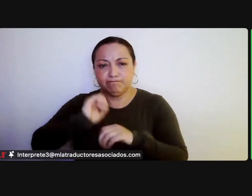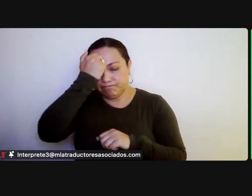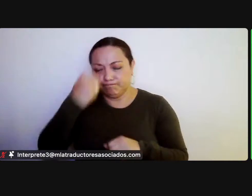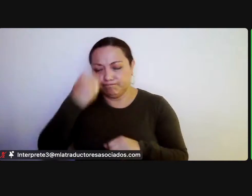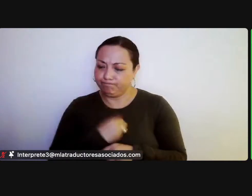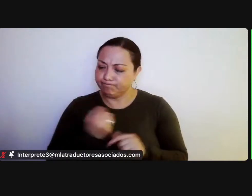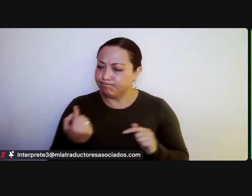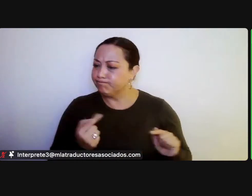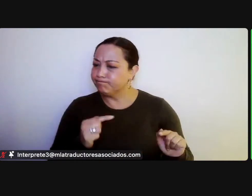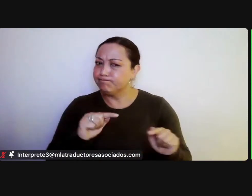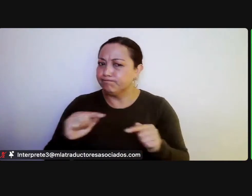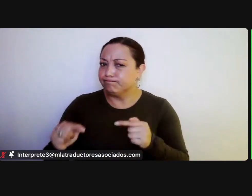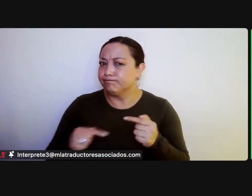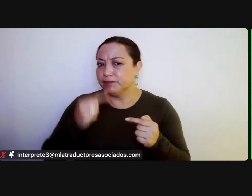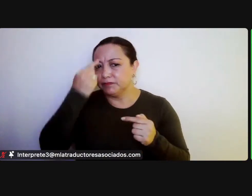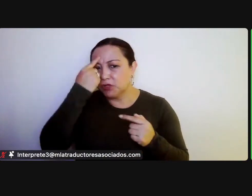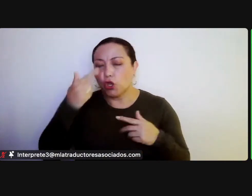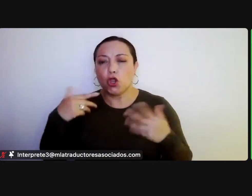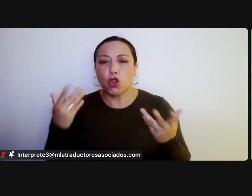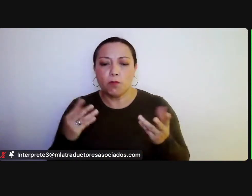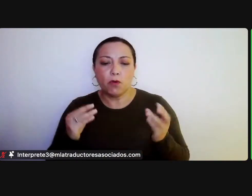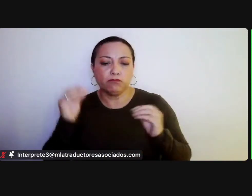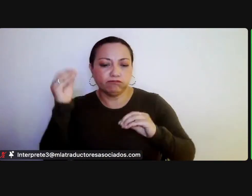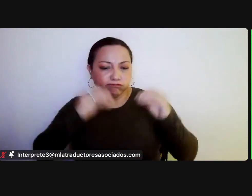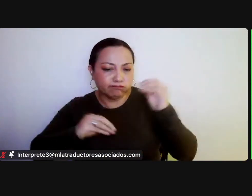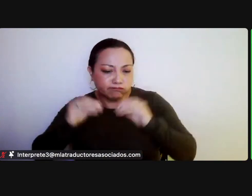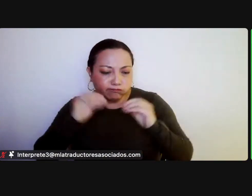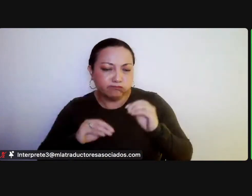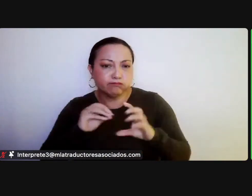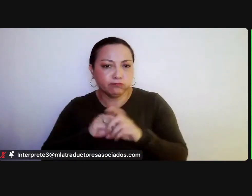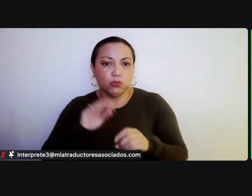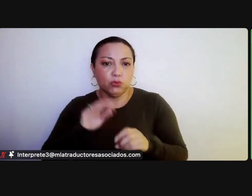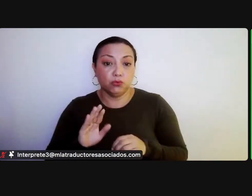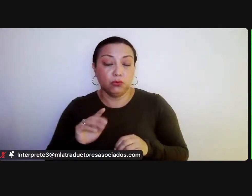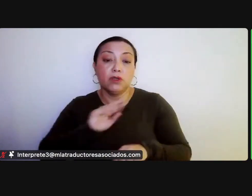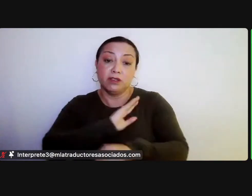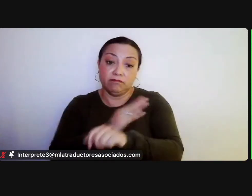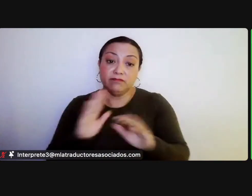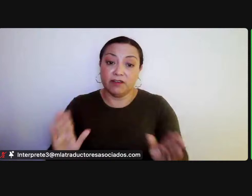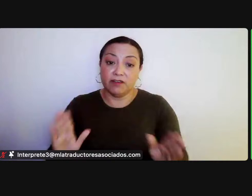the discussions to break the